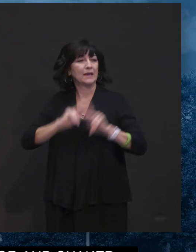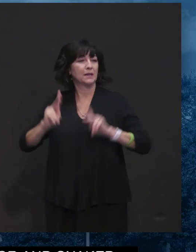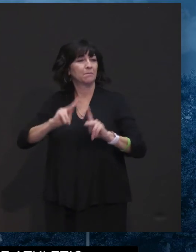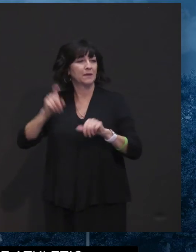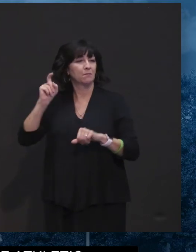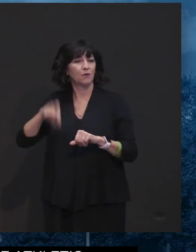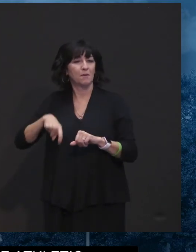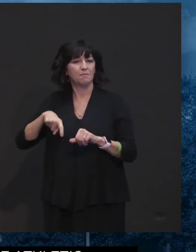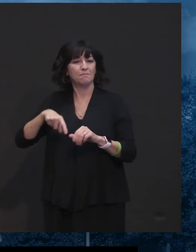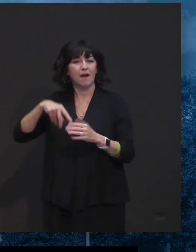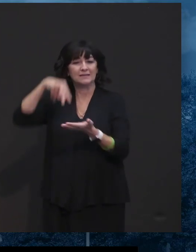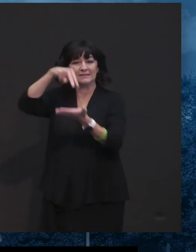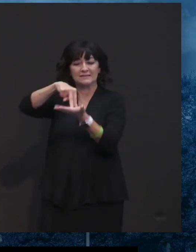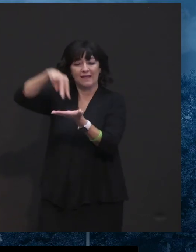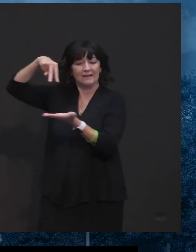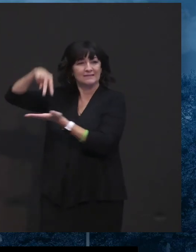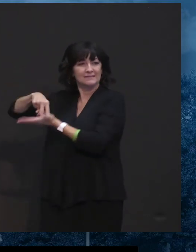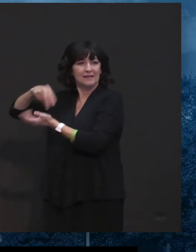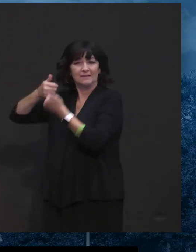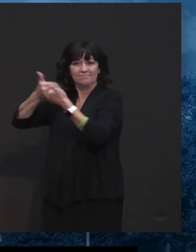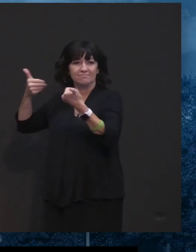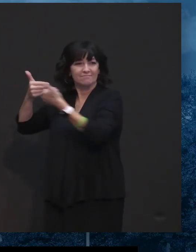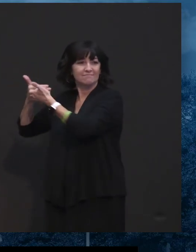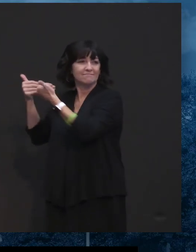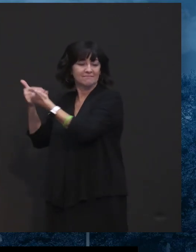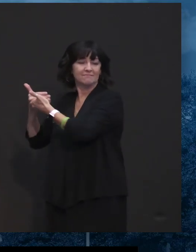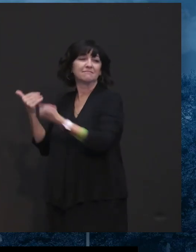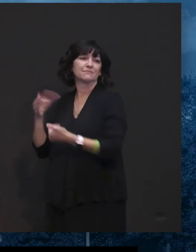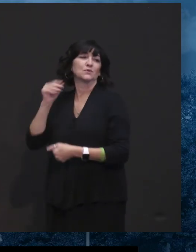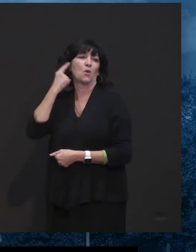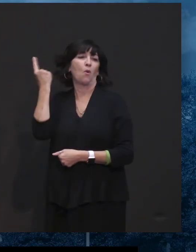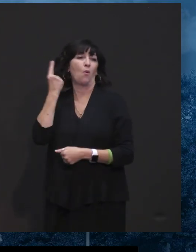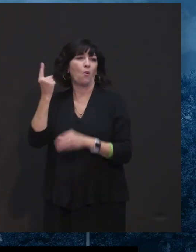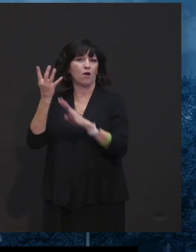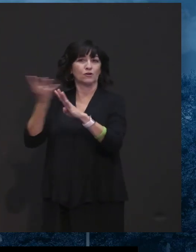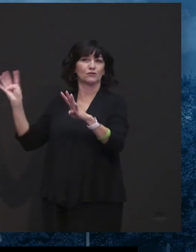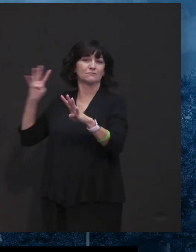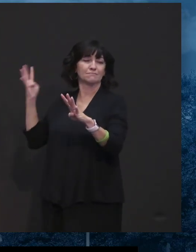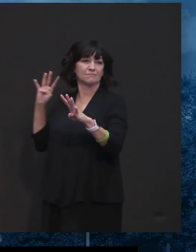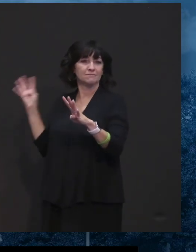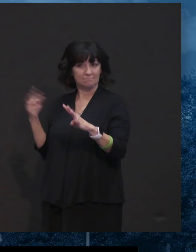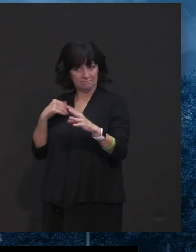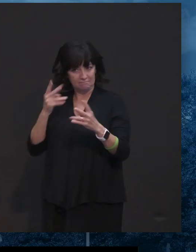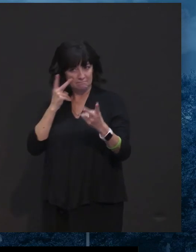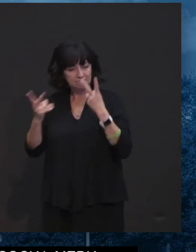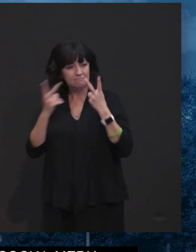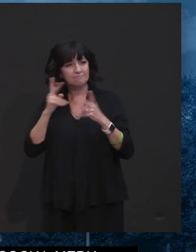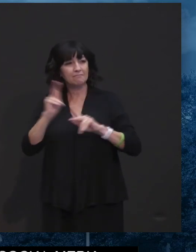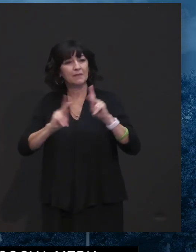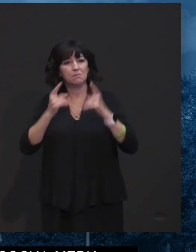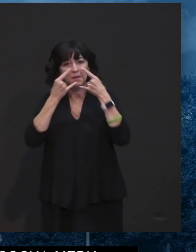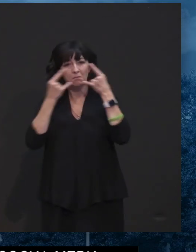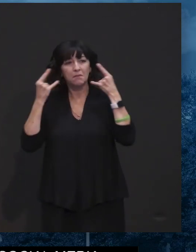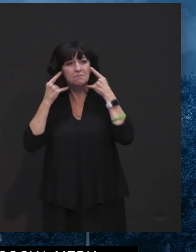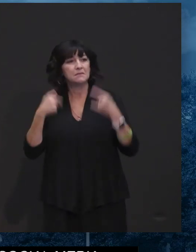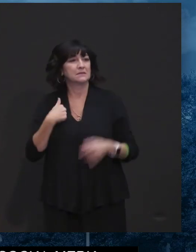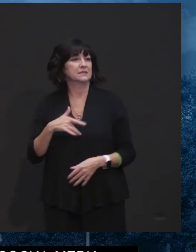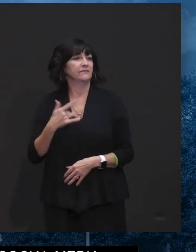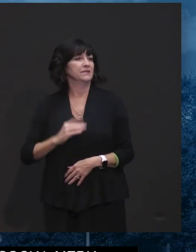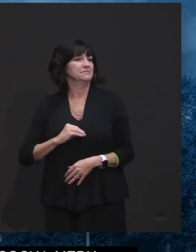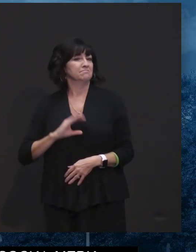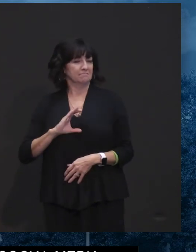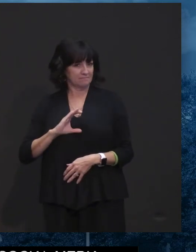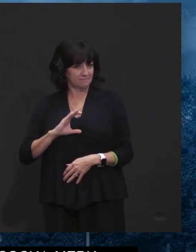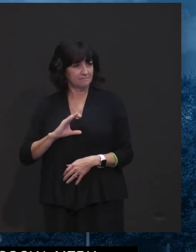social distancing. Everybody had a mask on, which really made me feel good. Went from there to Cheswold